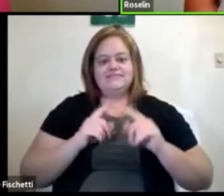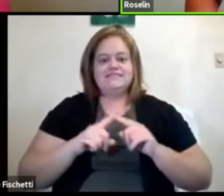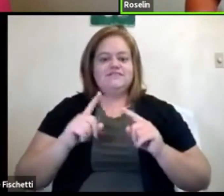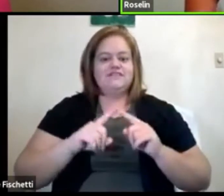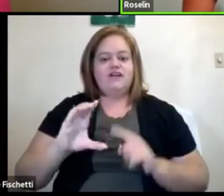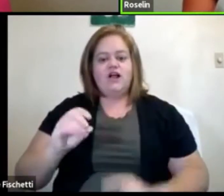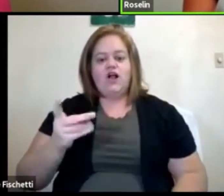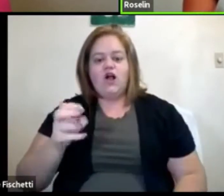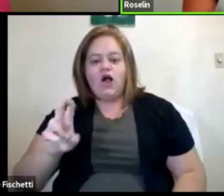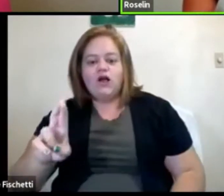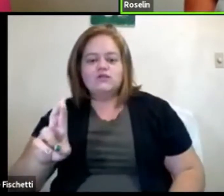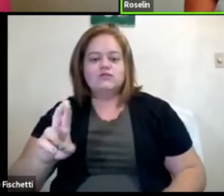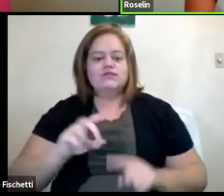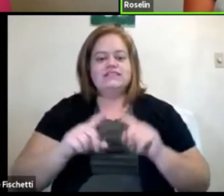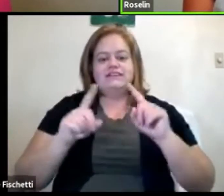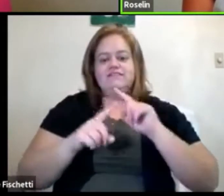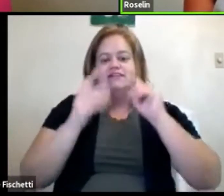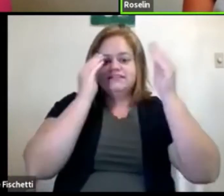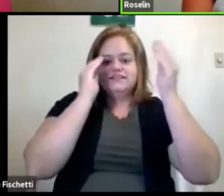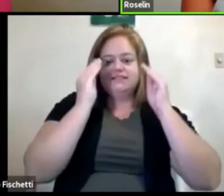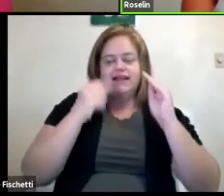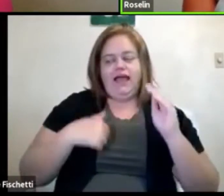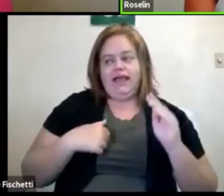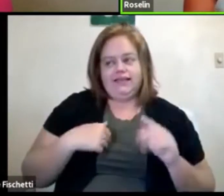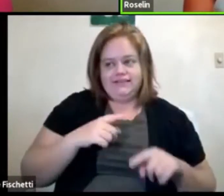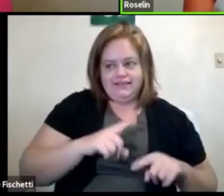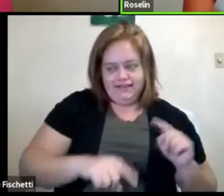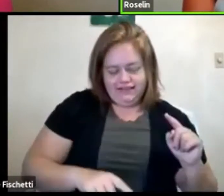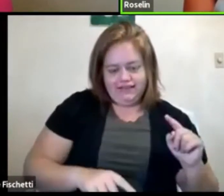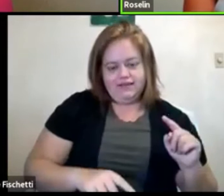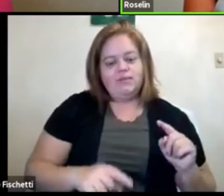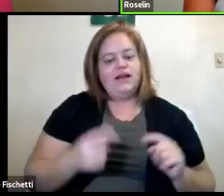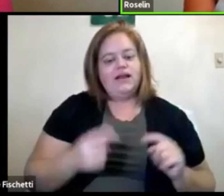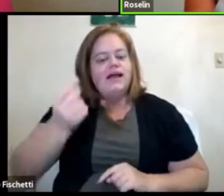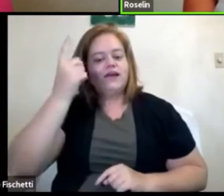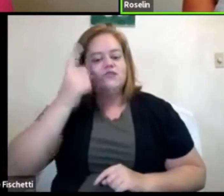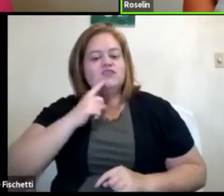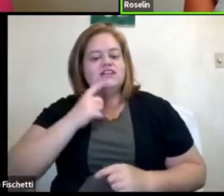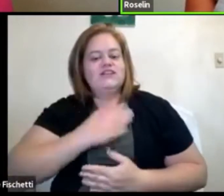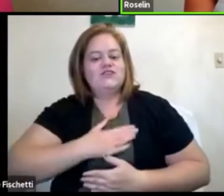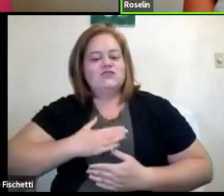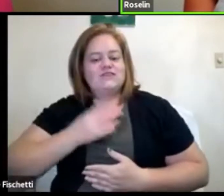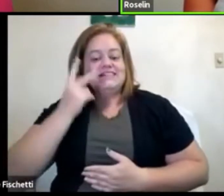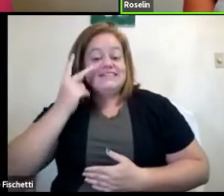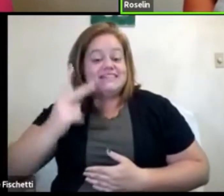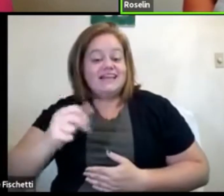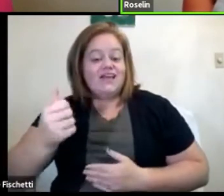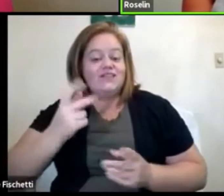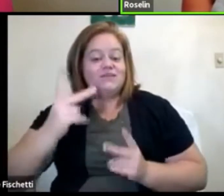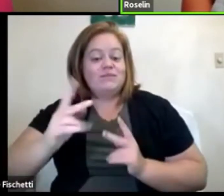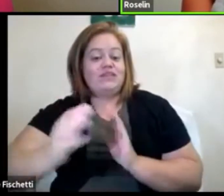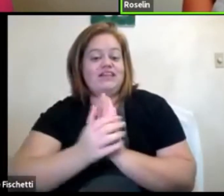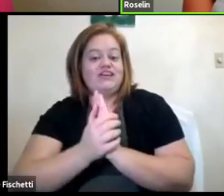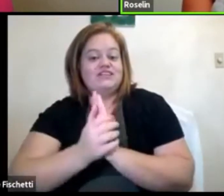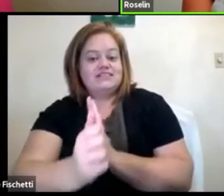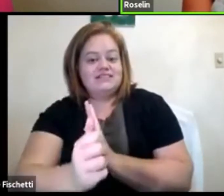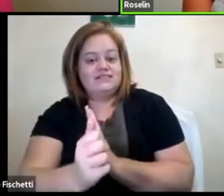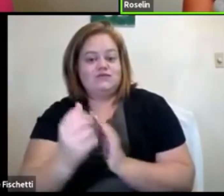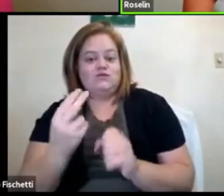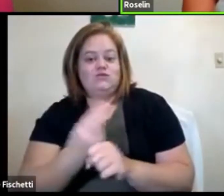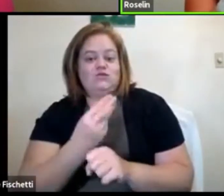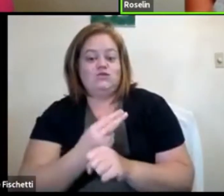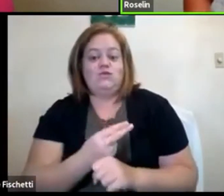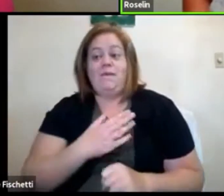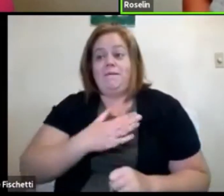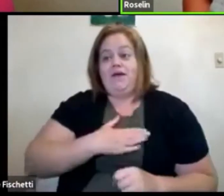of that. I don't, but I really enjoy seeing people doing that and knowing that I can make products that